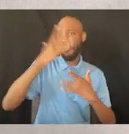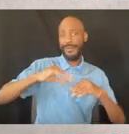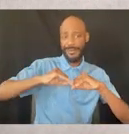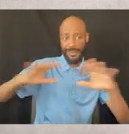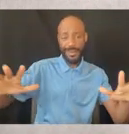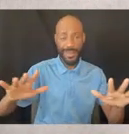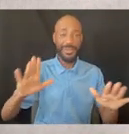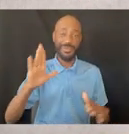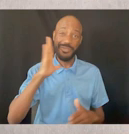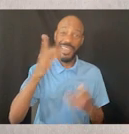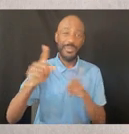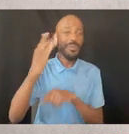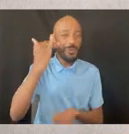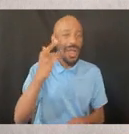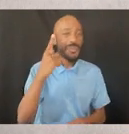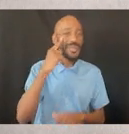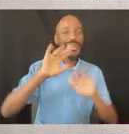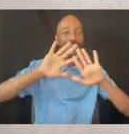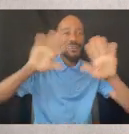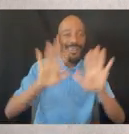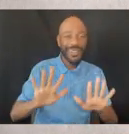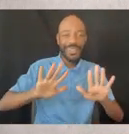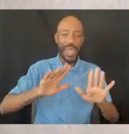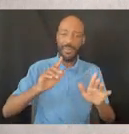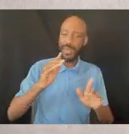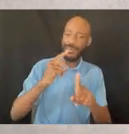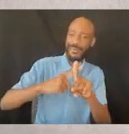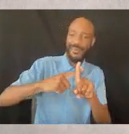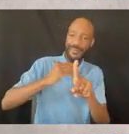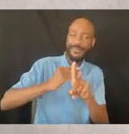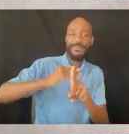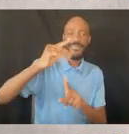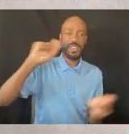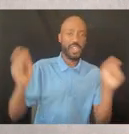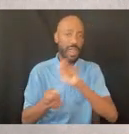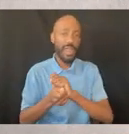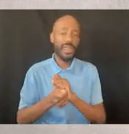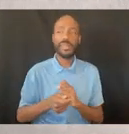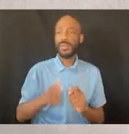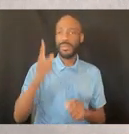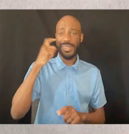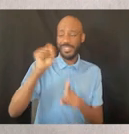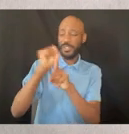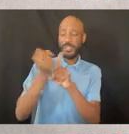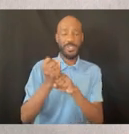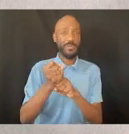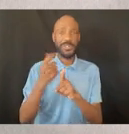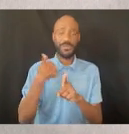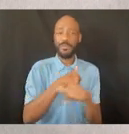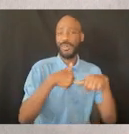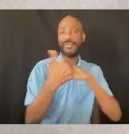because of the situations that we are in the world today. Let's see if we can face them with care